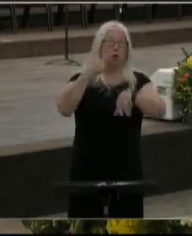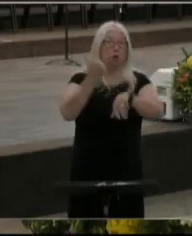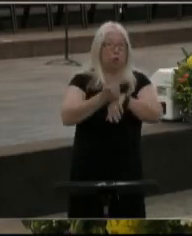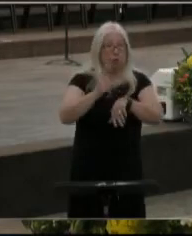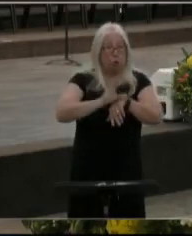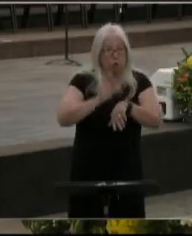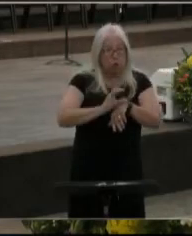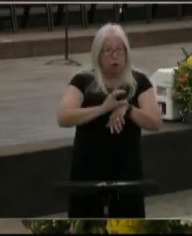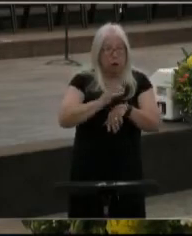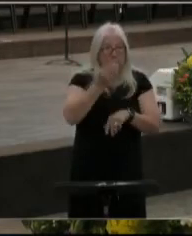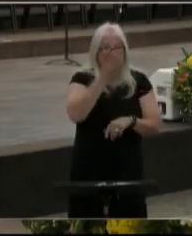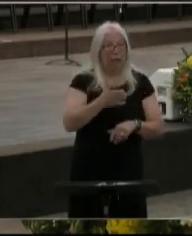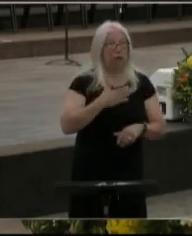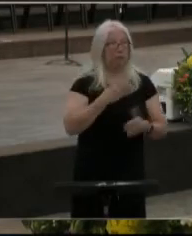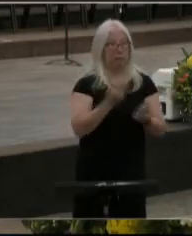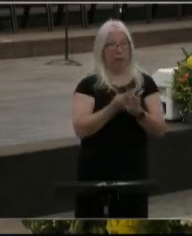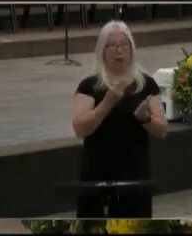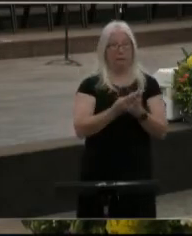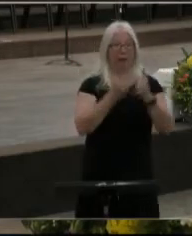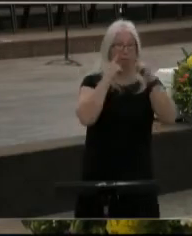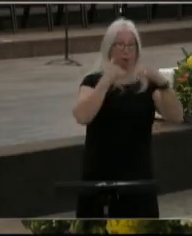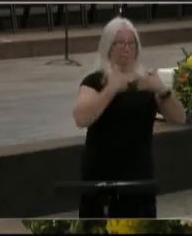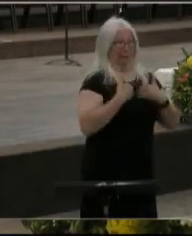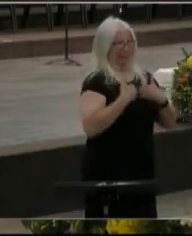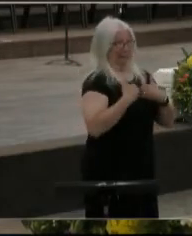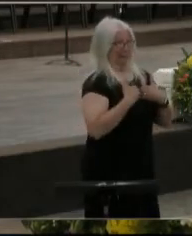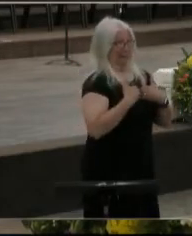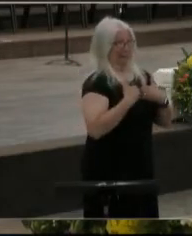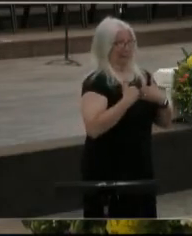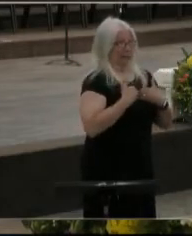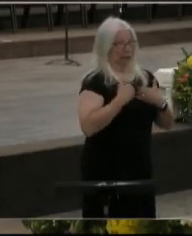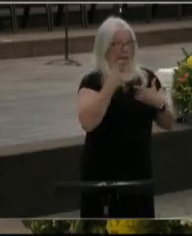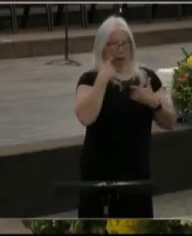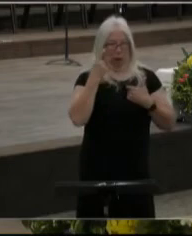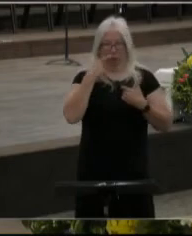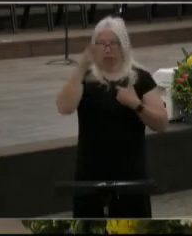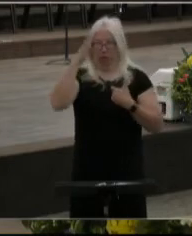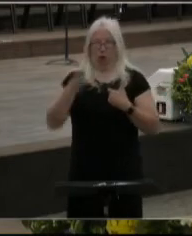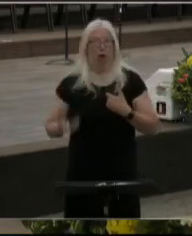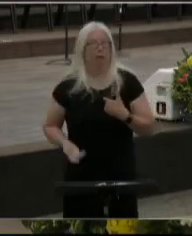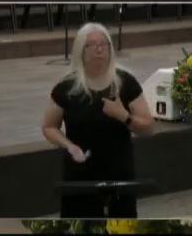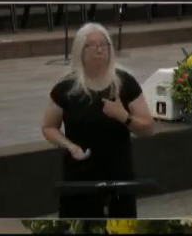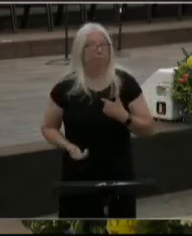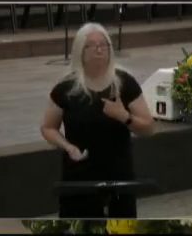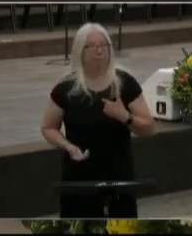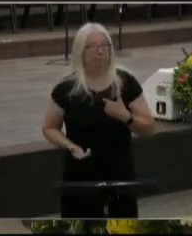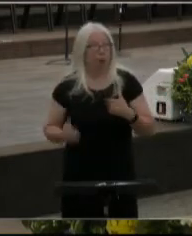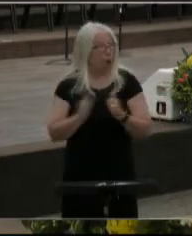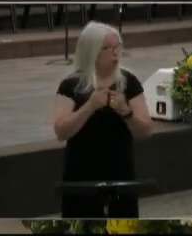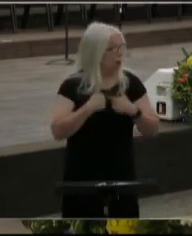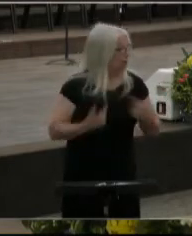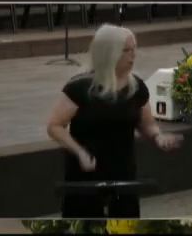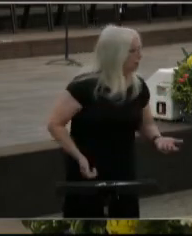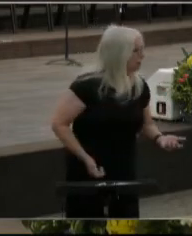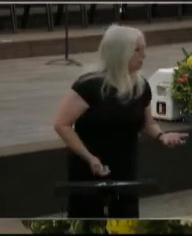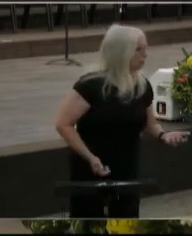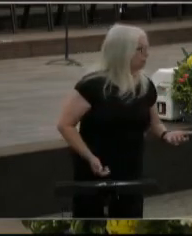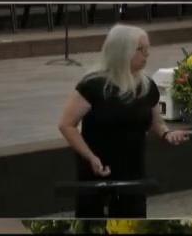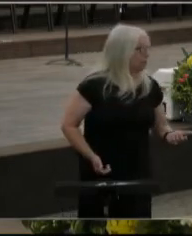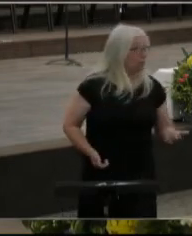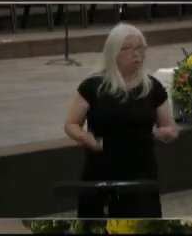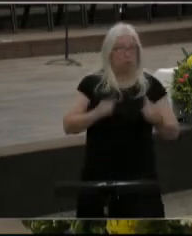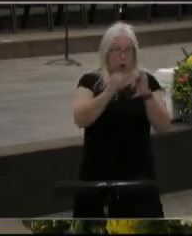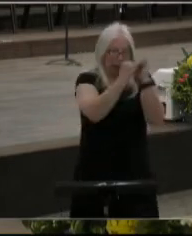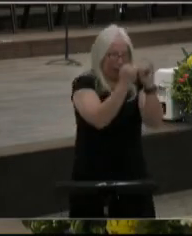Why? Because I don't mind my money being for me, but I don't think it's for God. Are y'all with me? And so